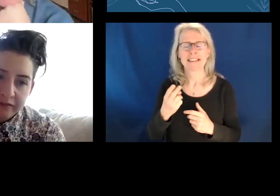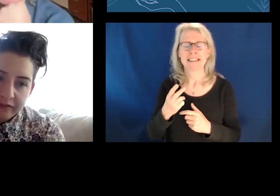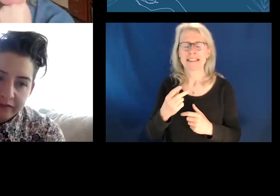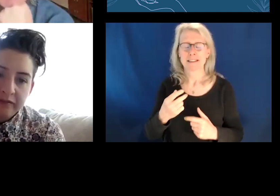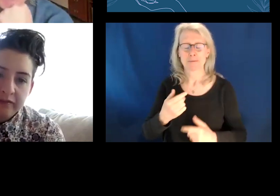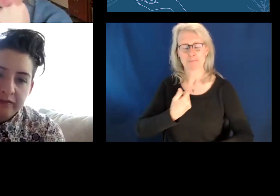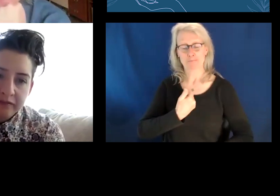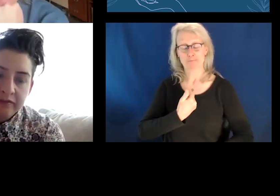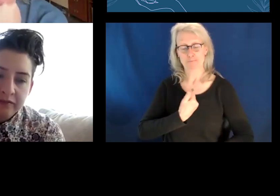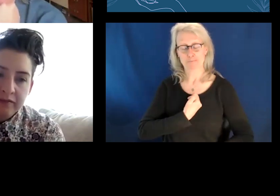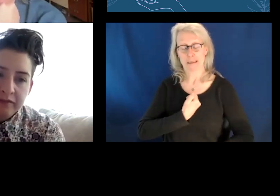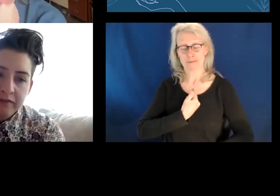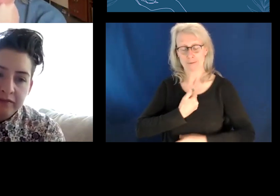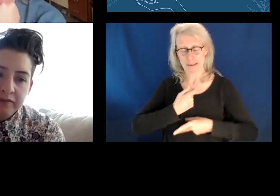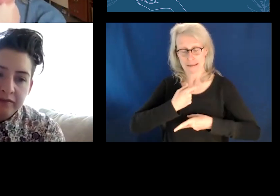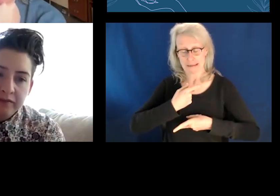process.